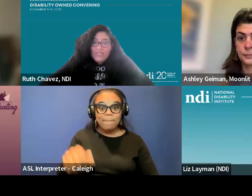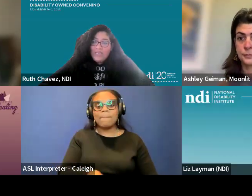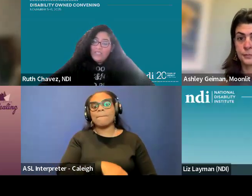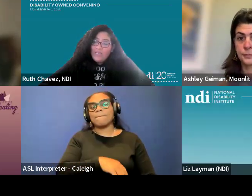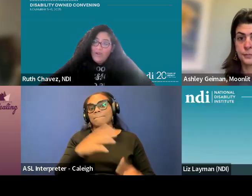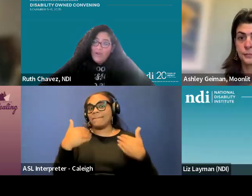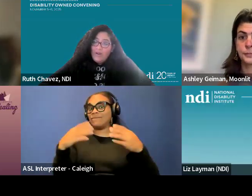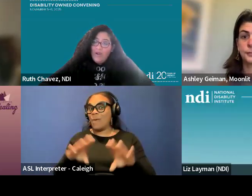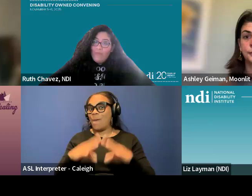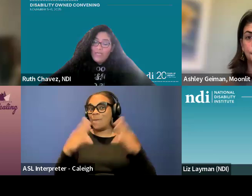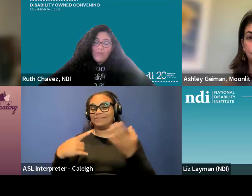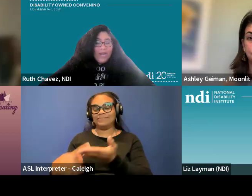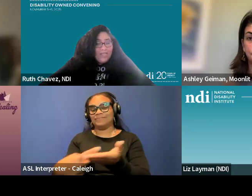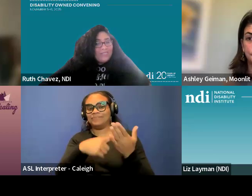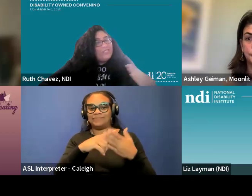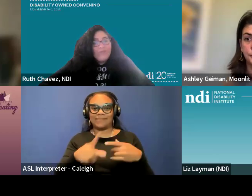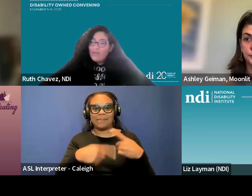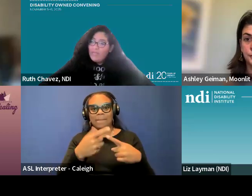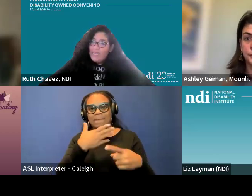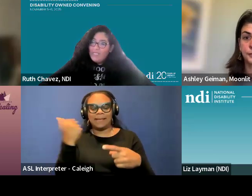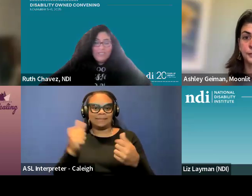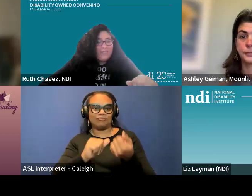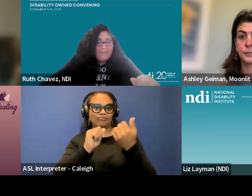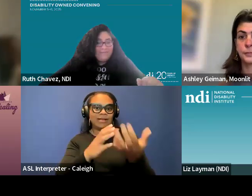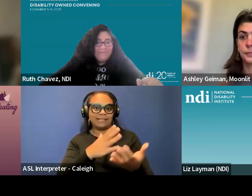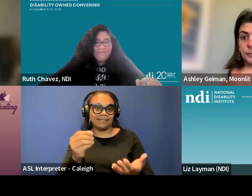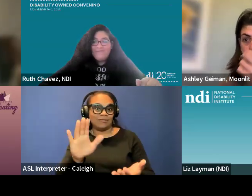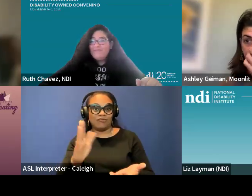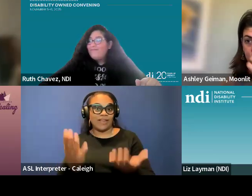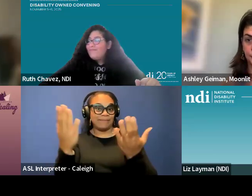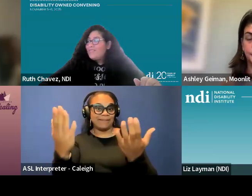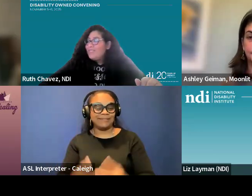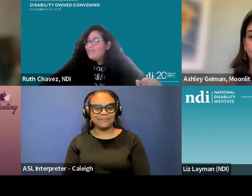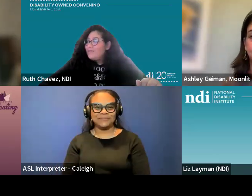an open discussion on our best practices and recommendations.